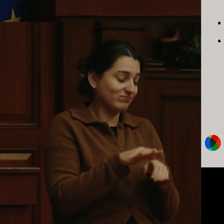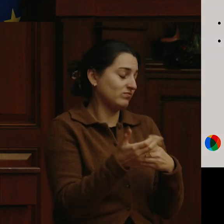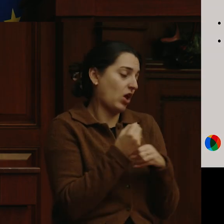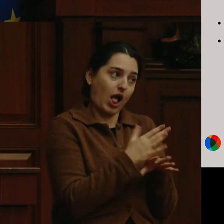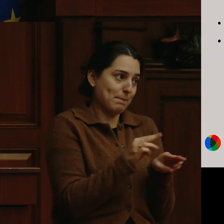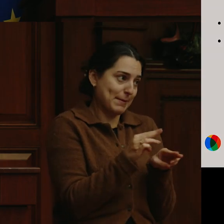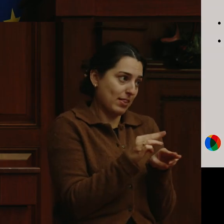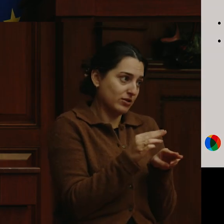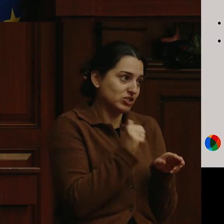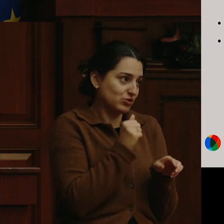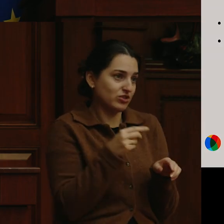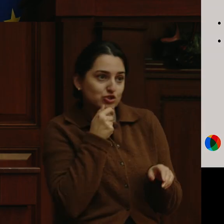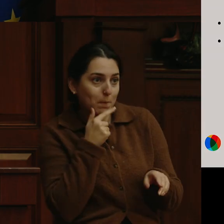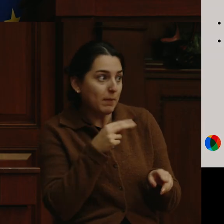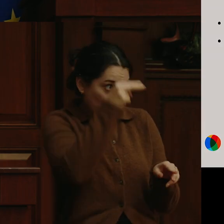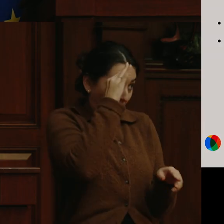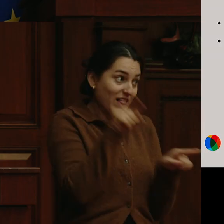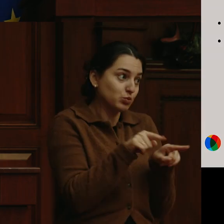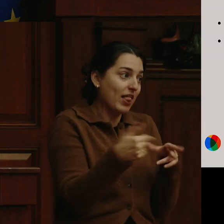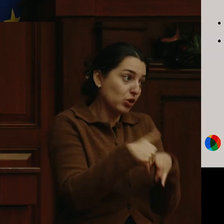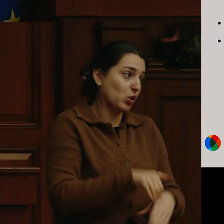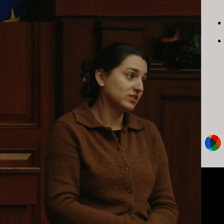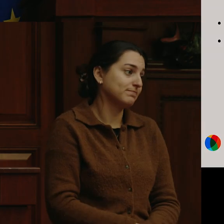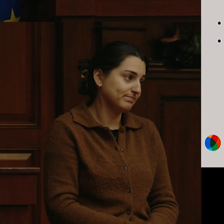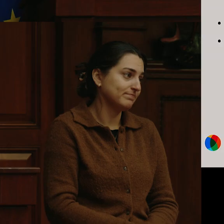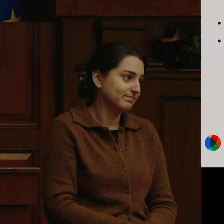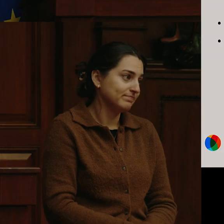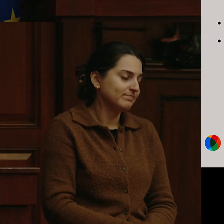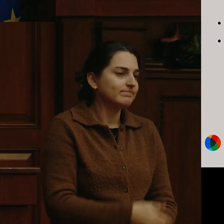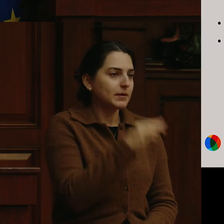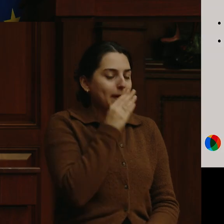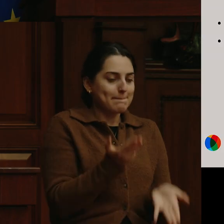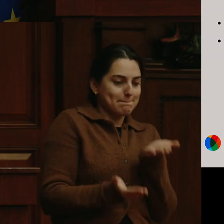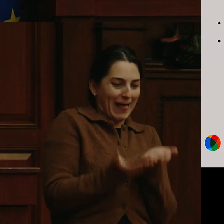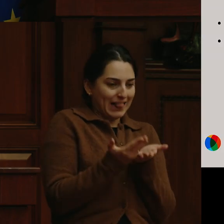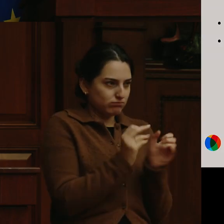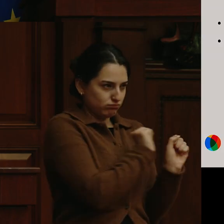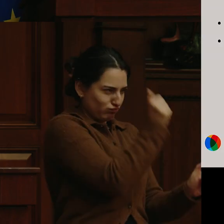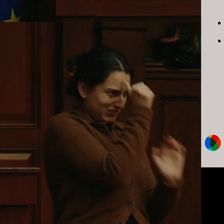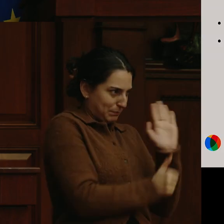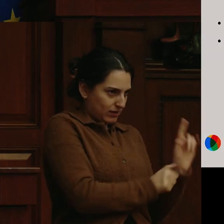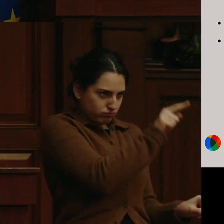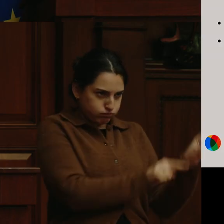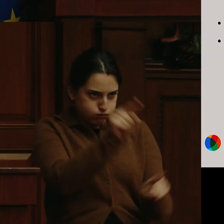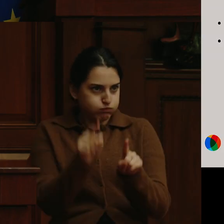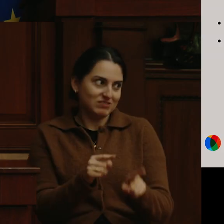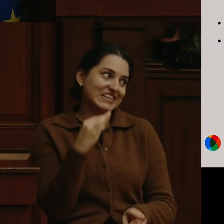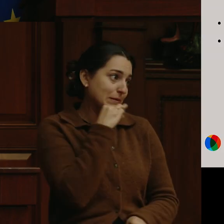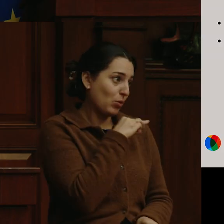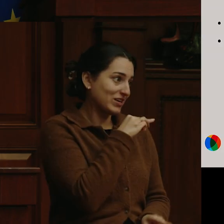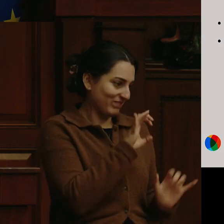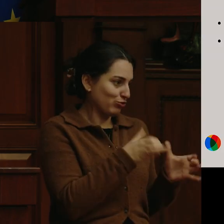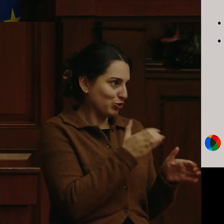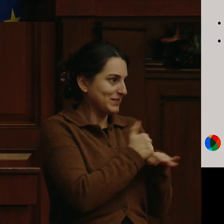that we're taking, Northern Ireland included. And that balance of experience is crucial to this process.